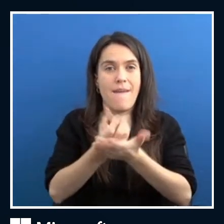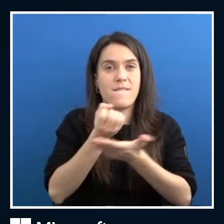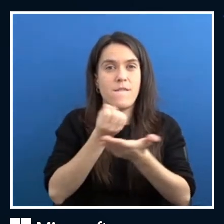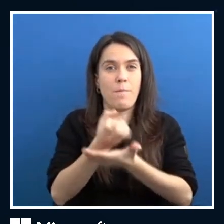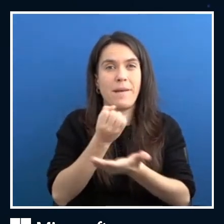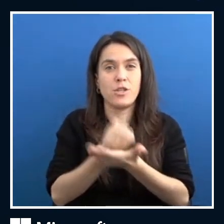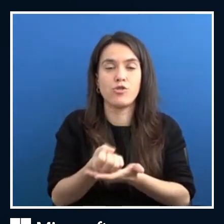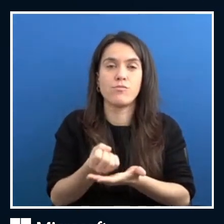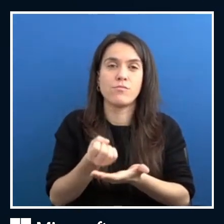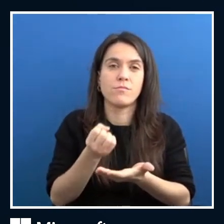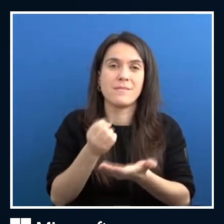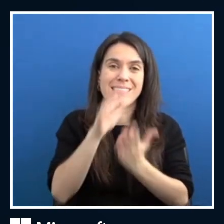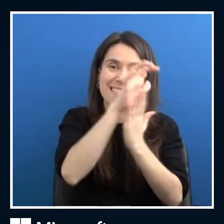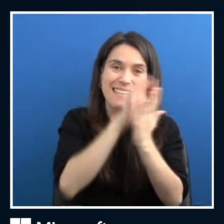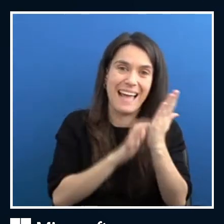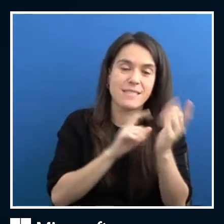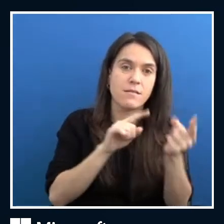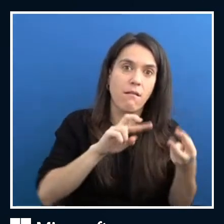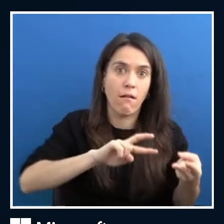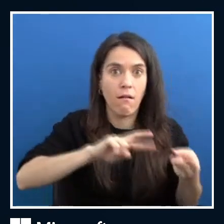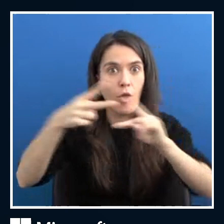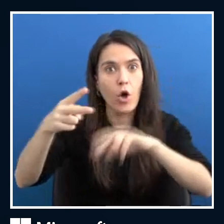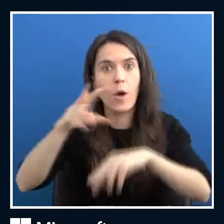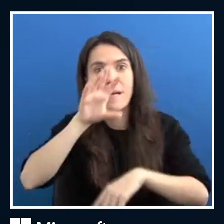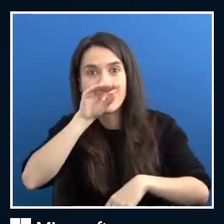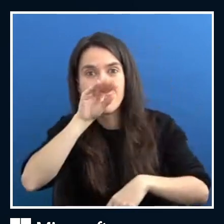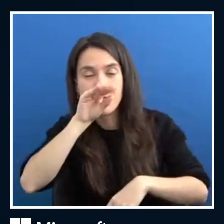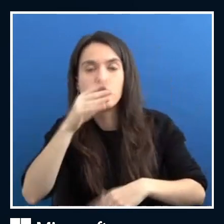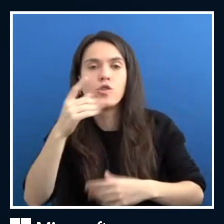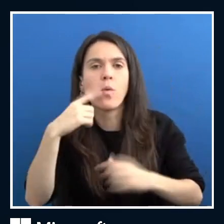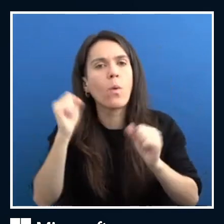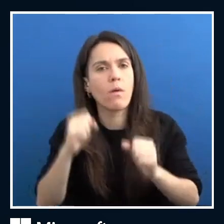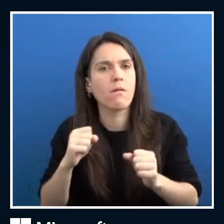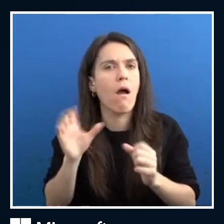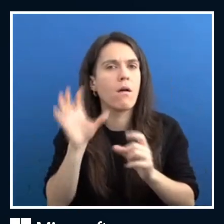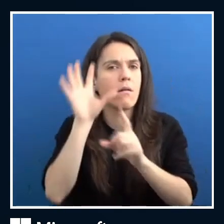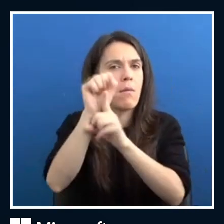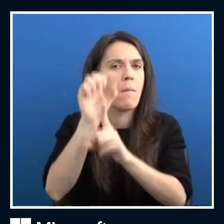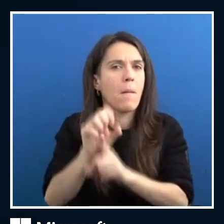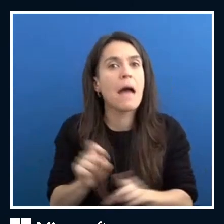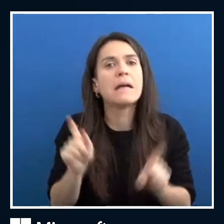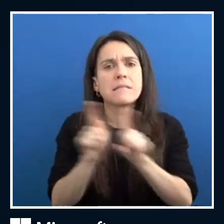information, we can add organizations again, locations, and so onwards.